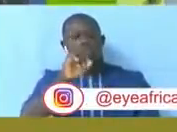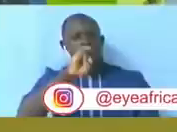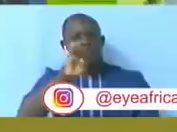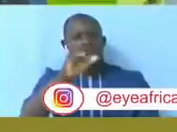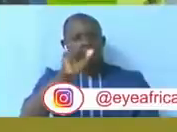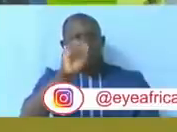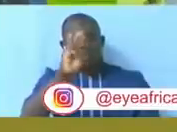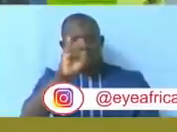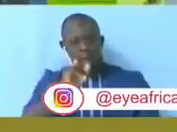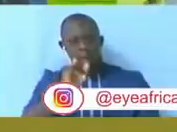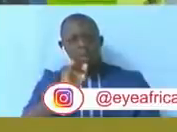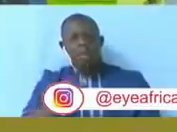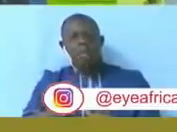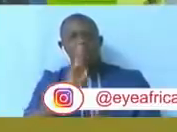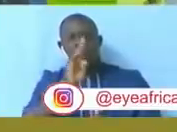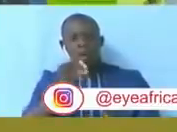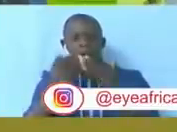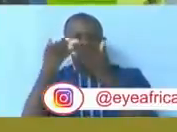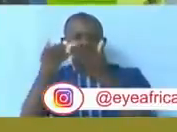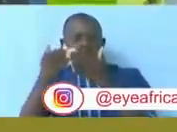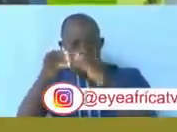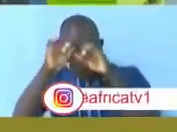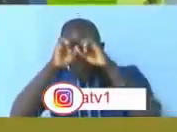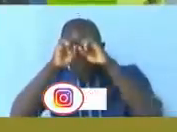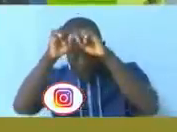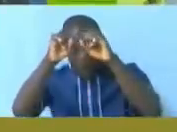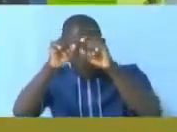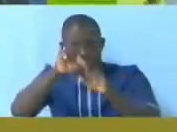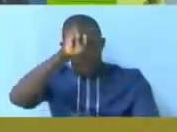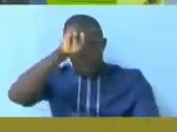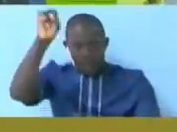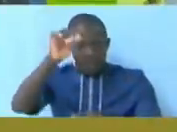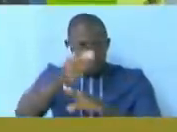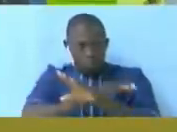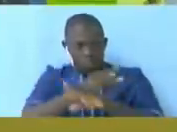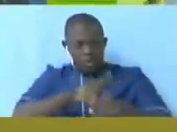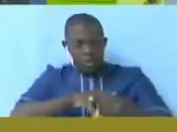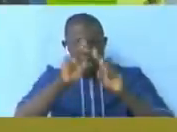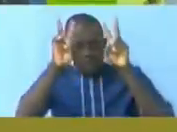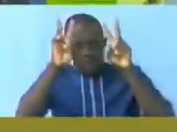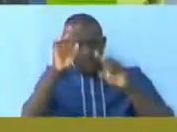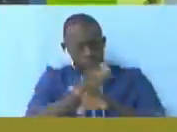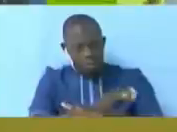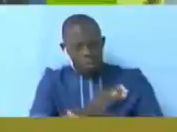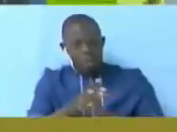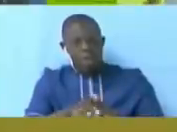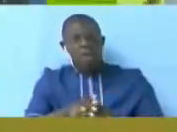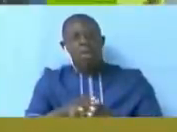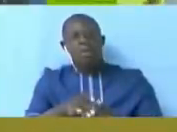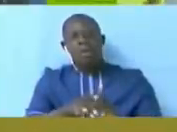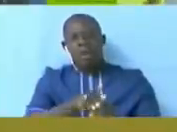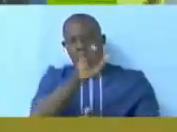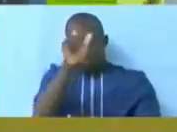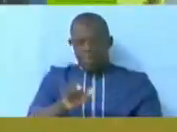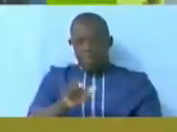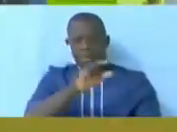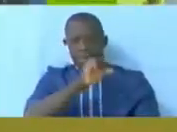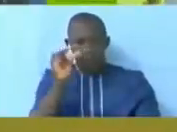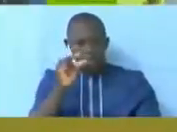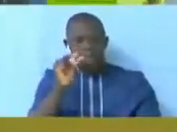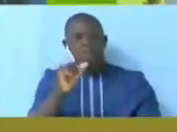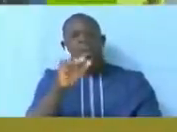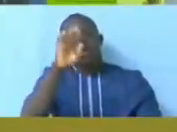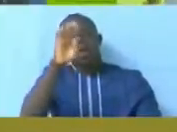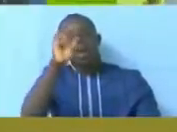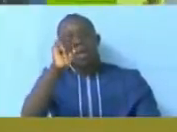Who informed the government, the president at the time. Me president kalamudan de wo watola. That Jesus was going to leak the truth about